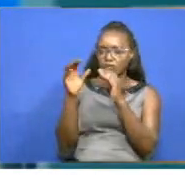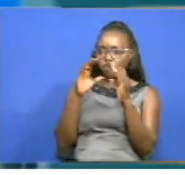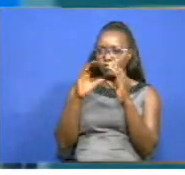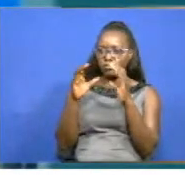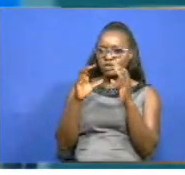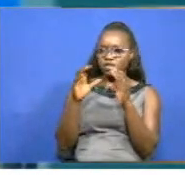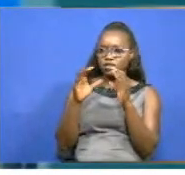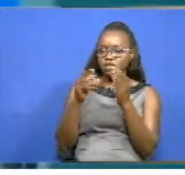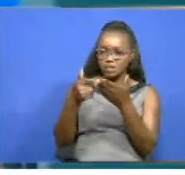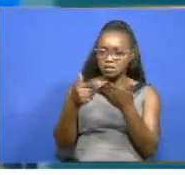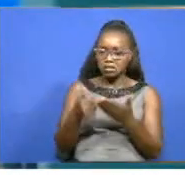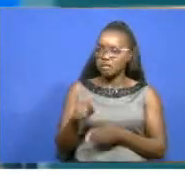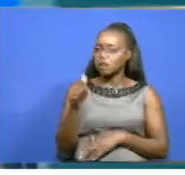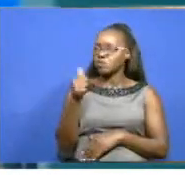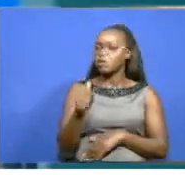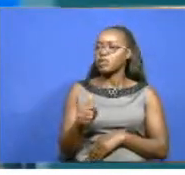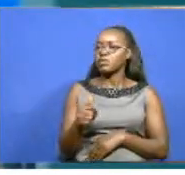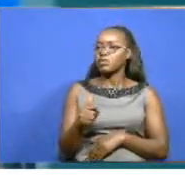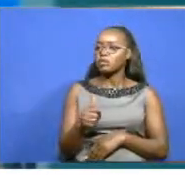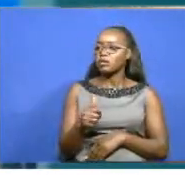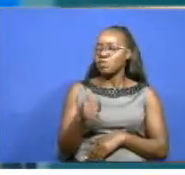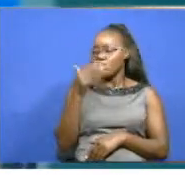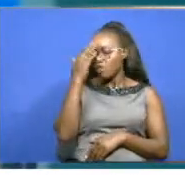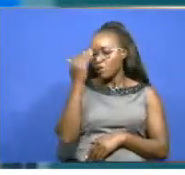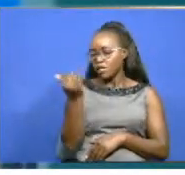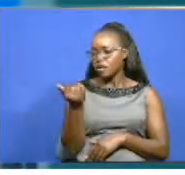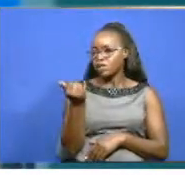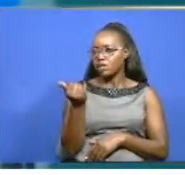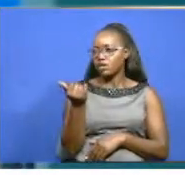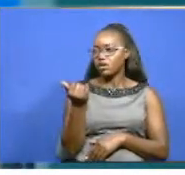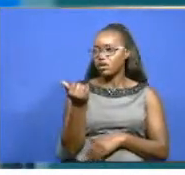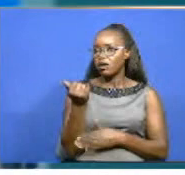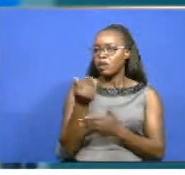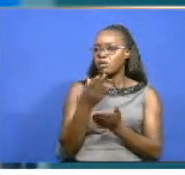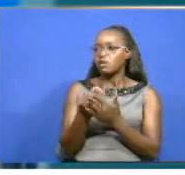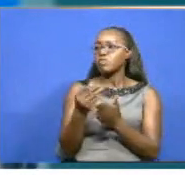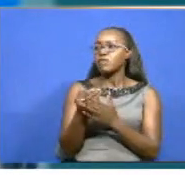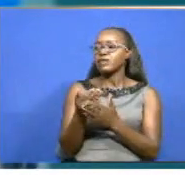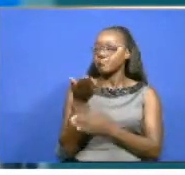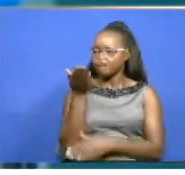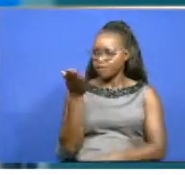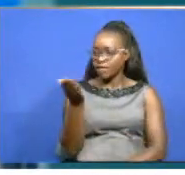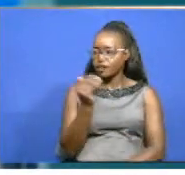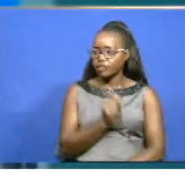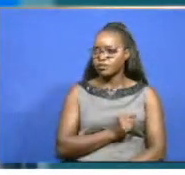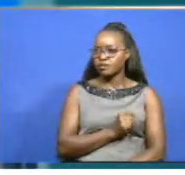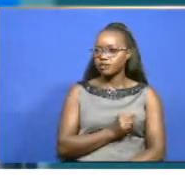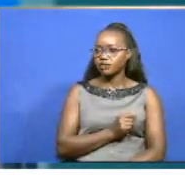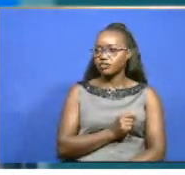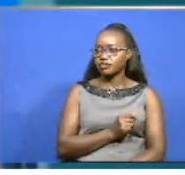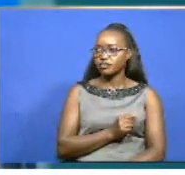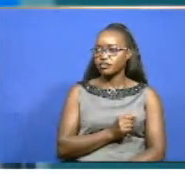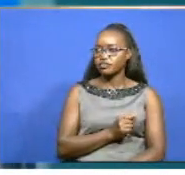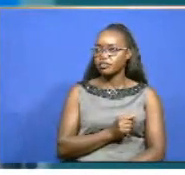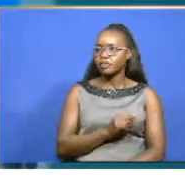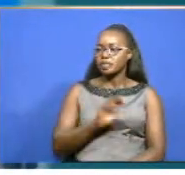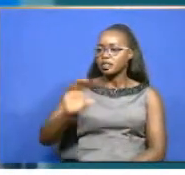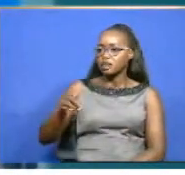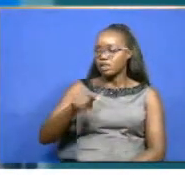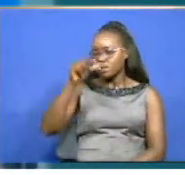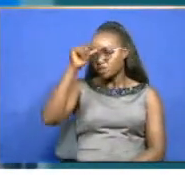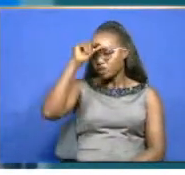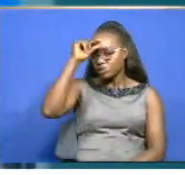not been discussed. Simply because money is involved. Simply because county